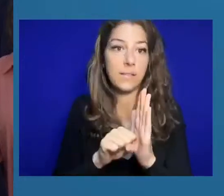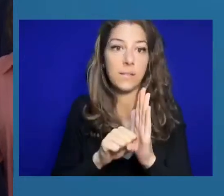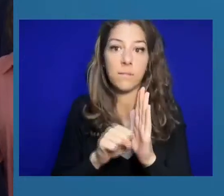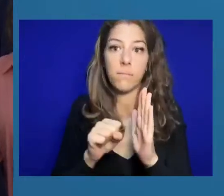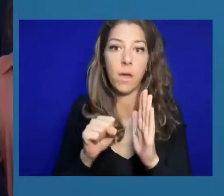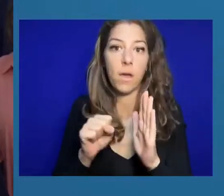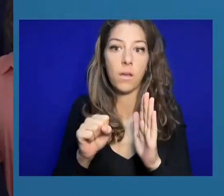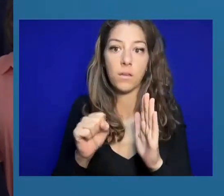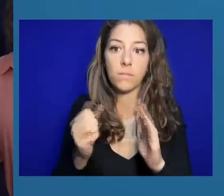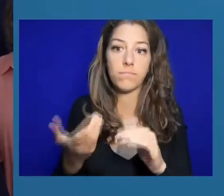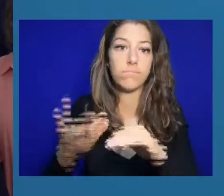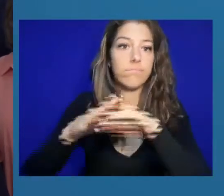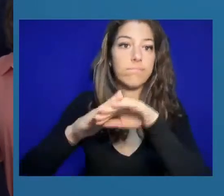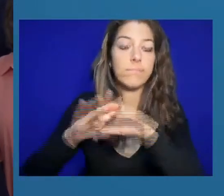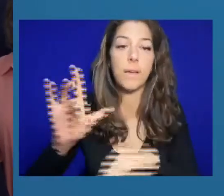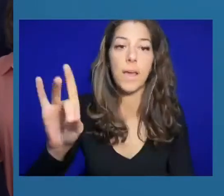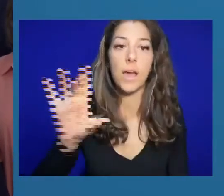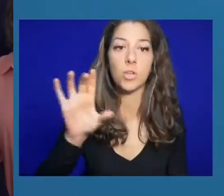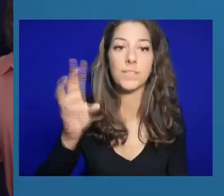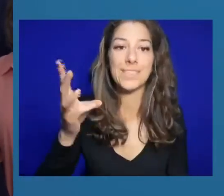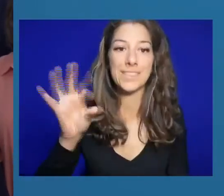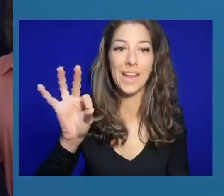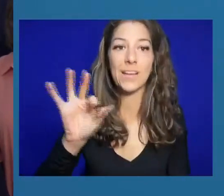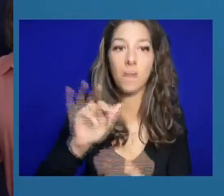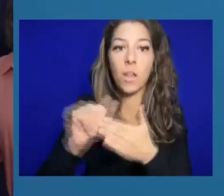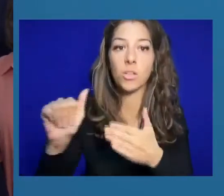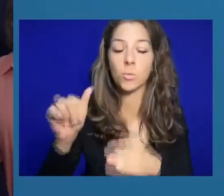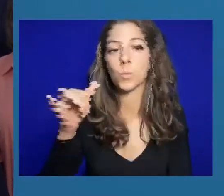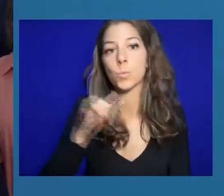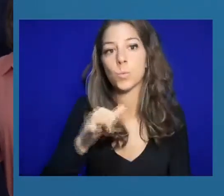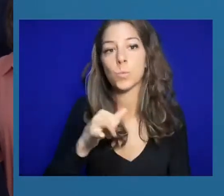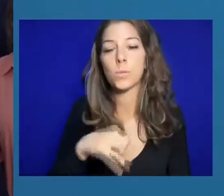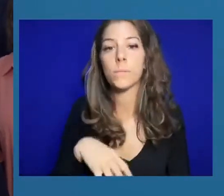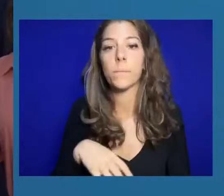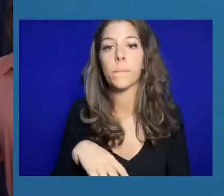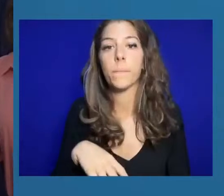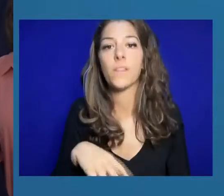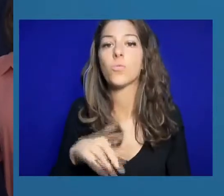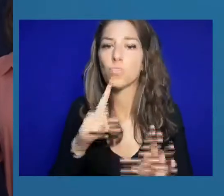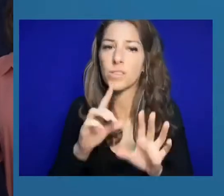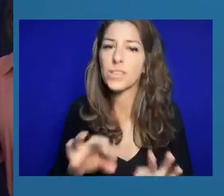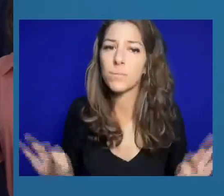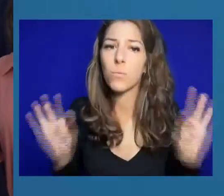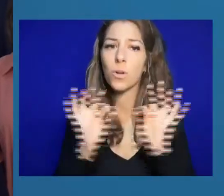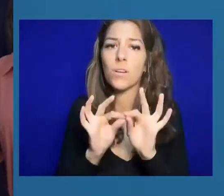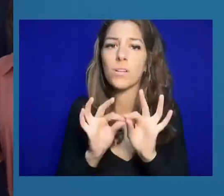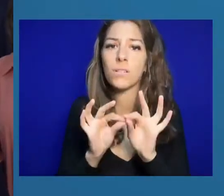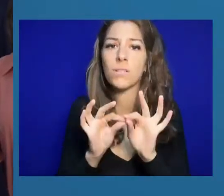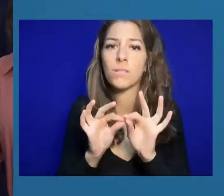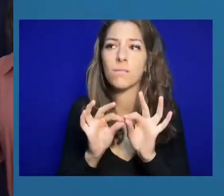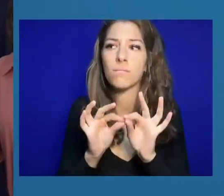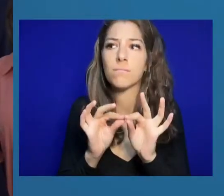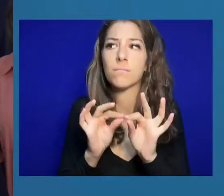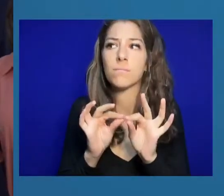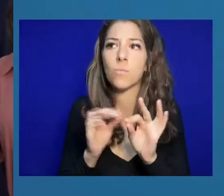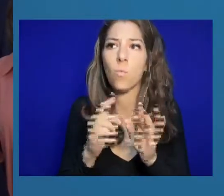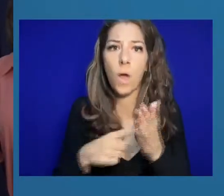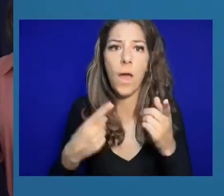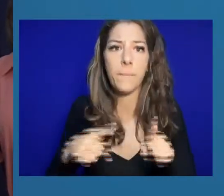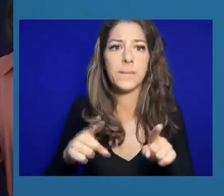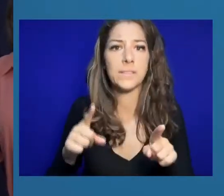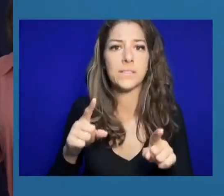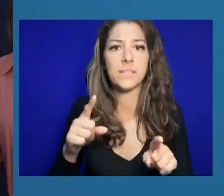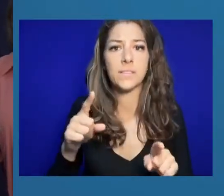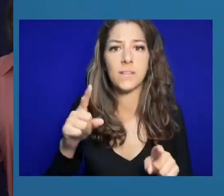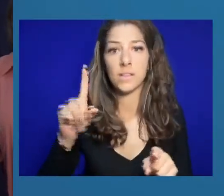$869. And it couldn't be more important based on what may happen, and the governor alluded